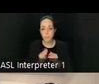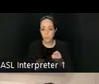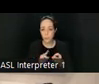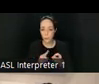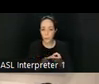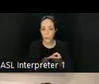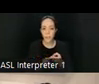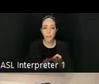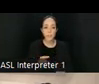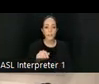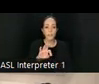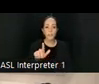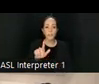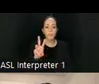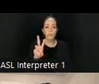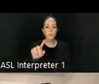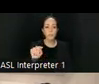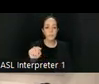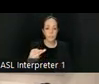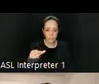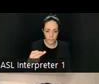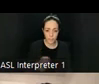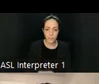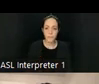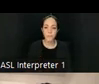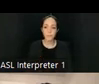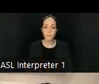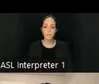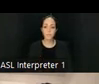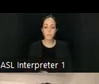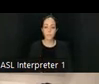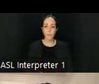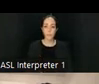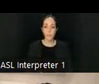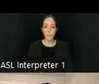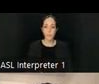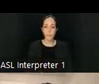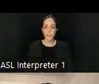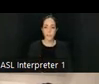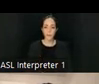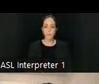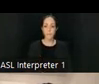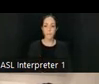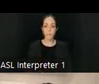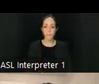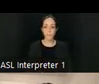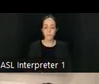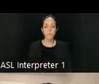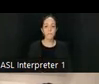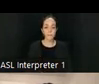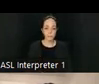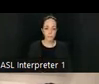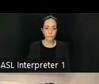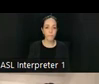April 6th. There we go. April 6th. And there is an open